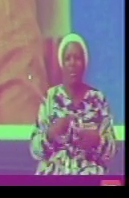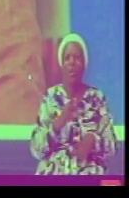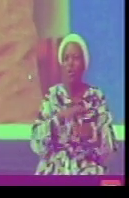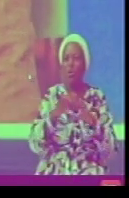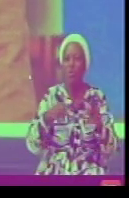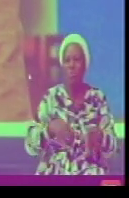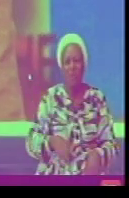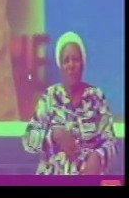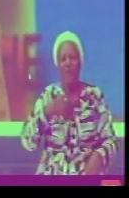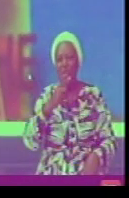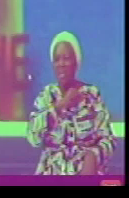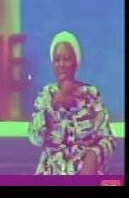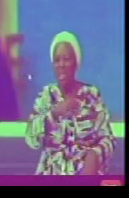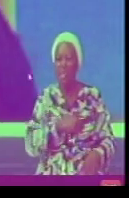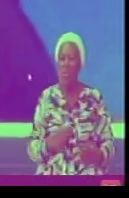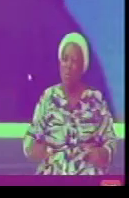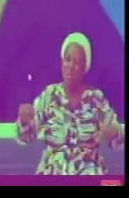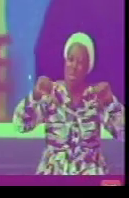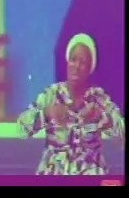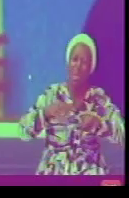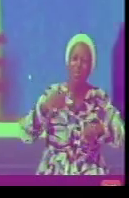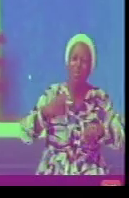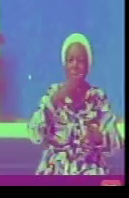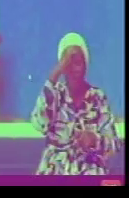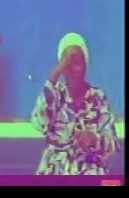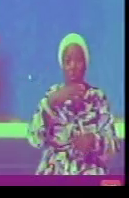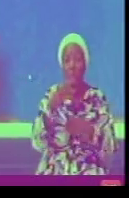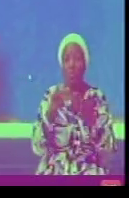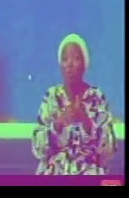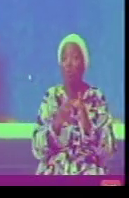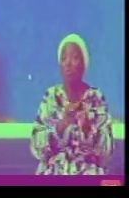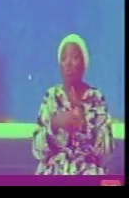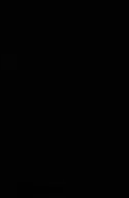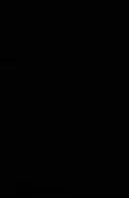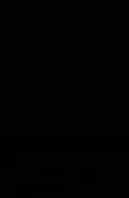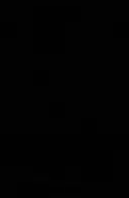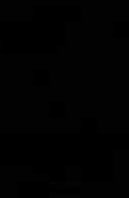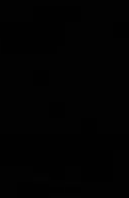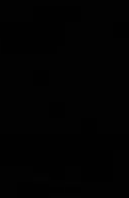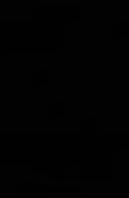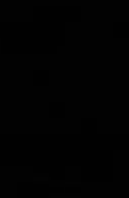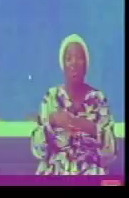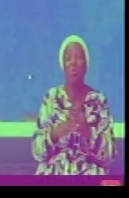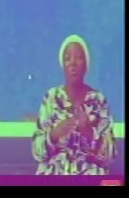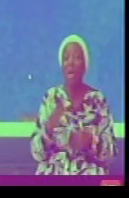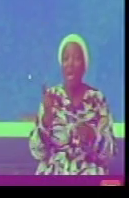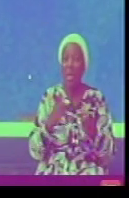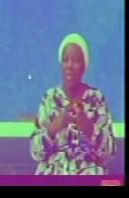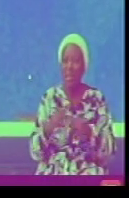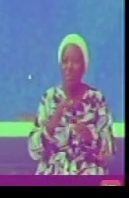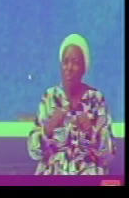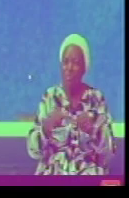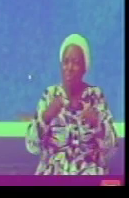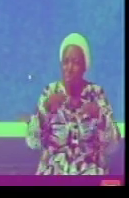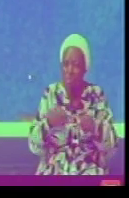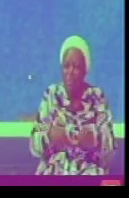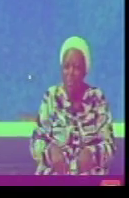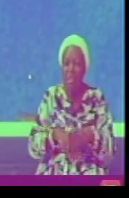If you feel guilty, condemned, because of the sin you have